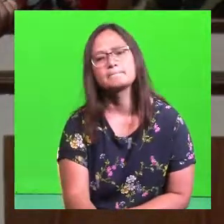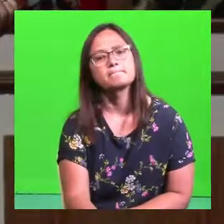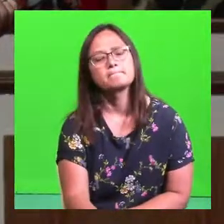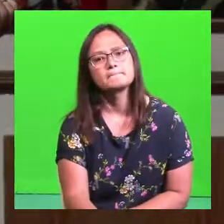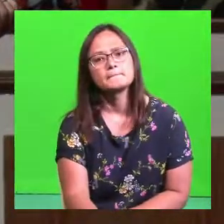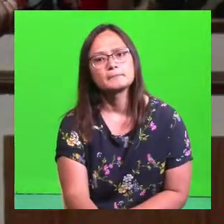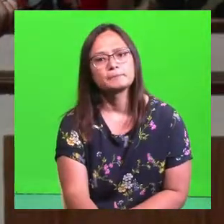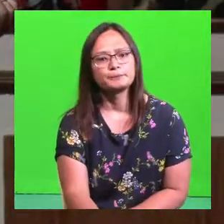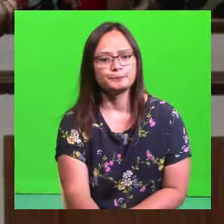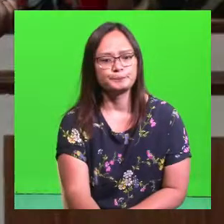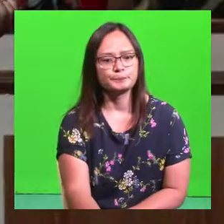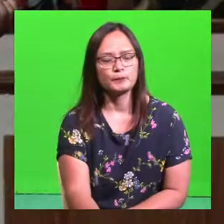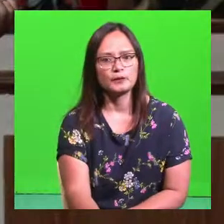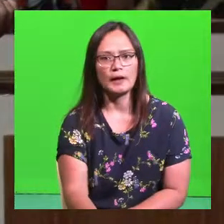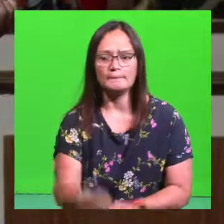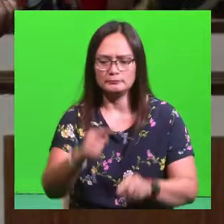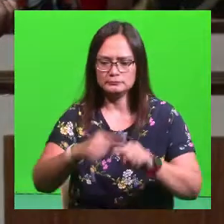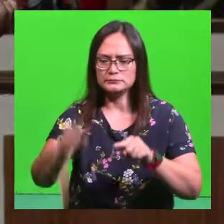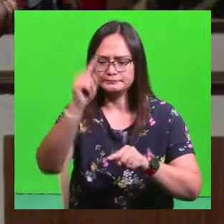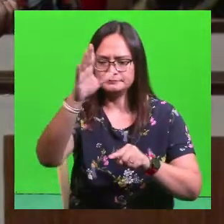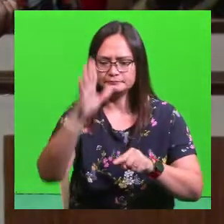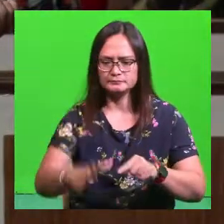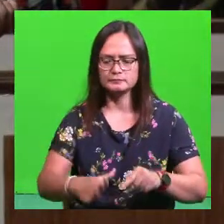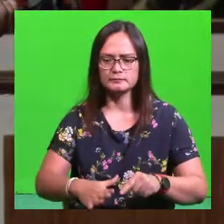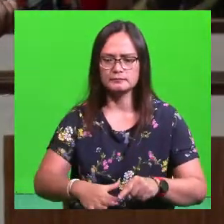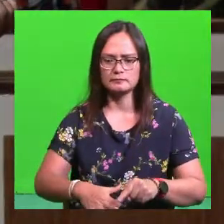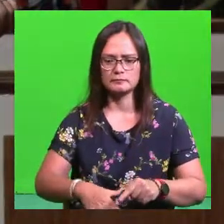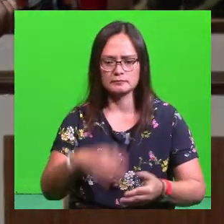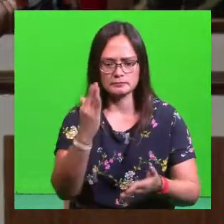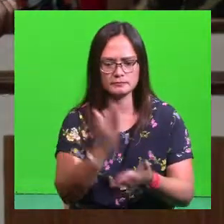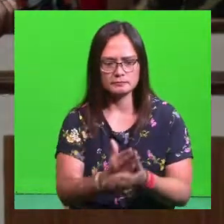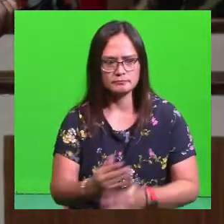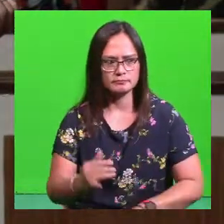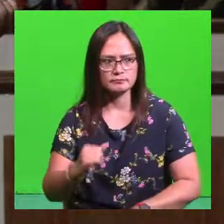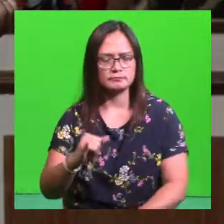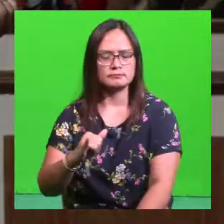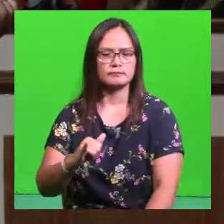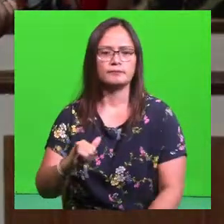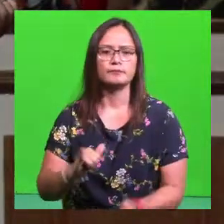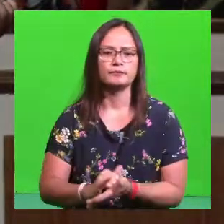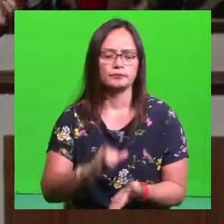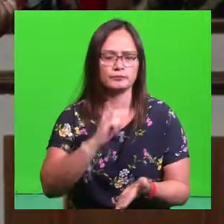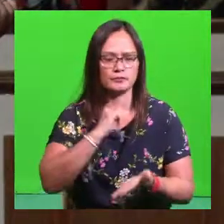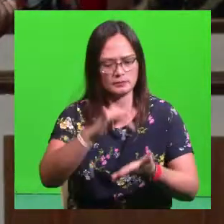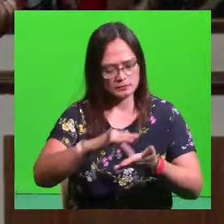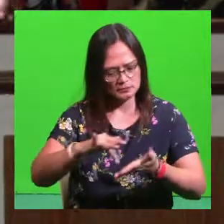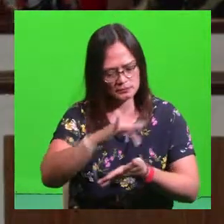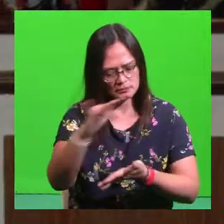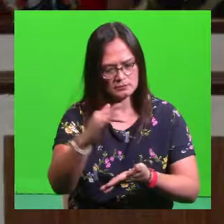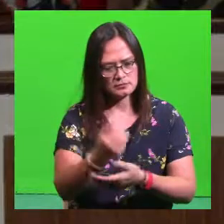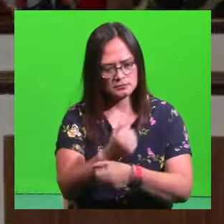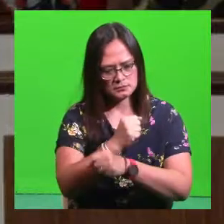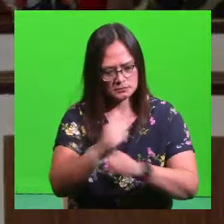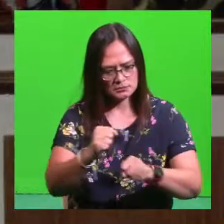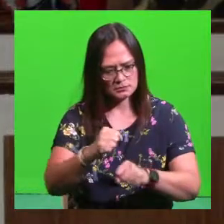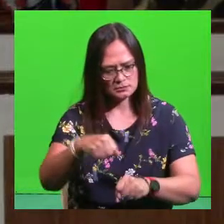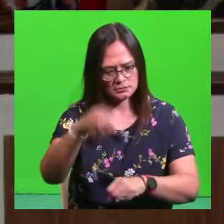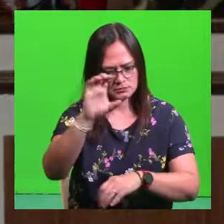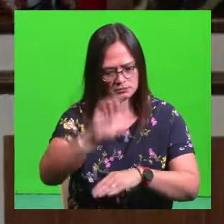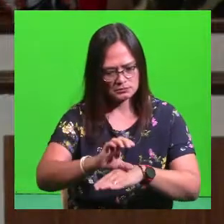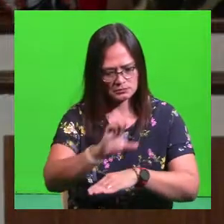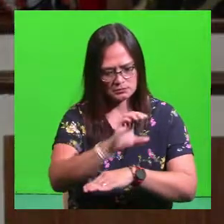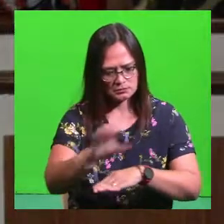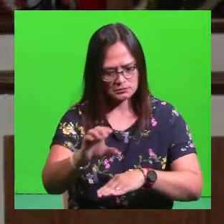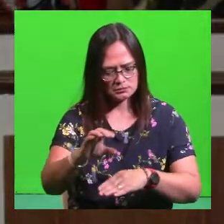forbid that I should glory save in the cross of our Lord Jesus Christ, by whom